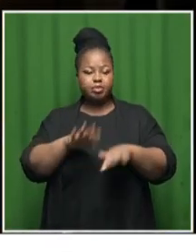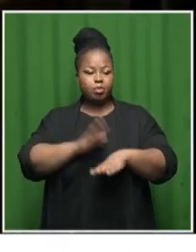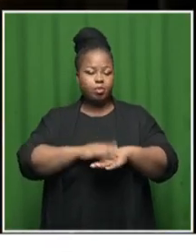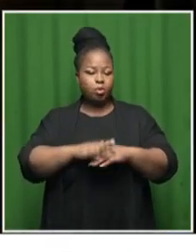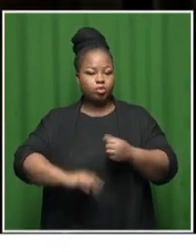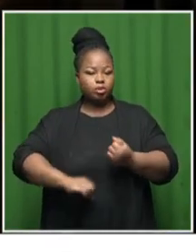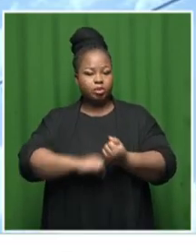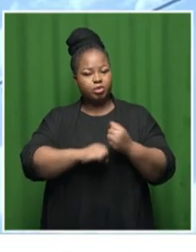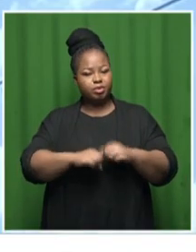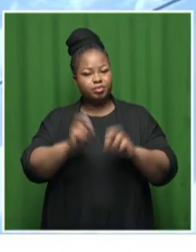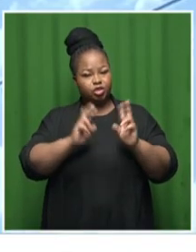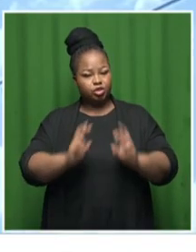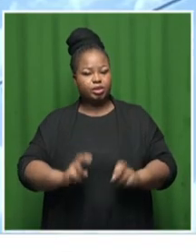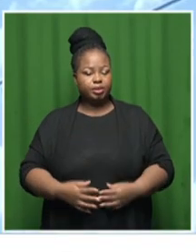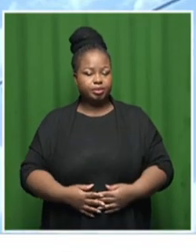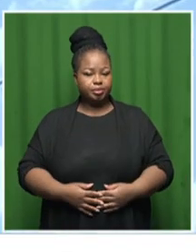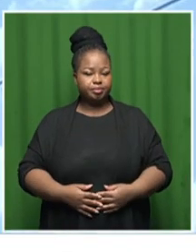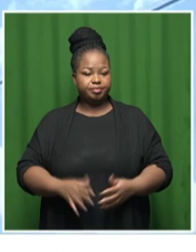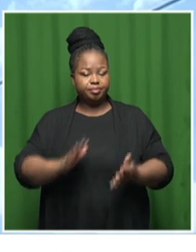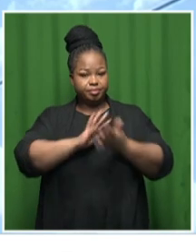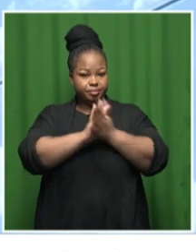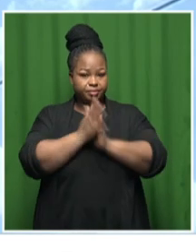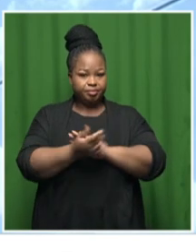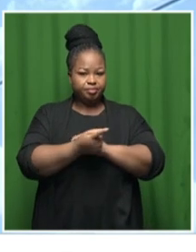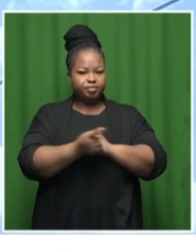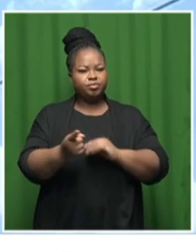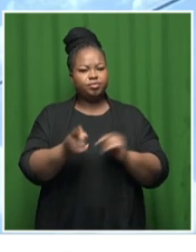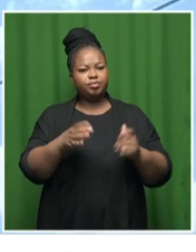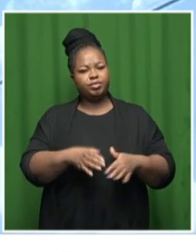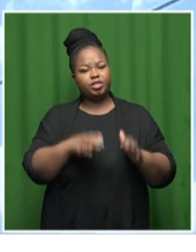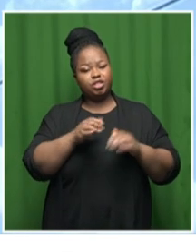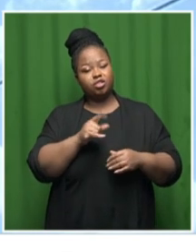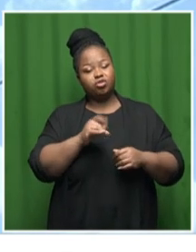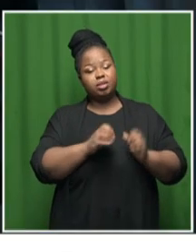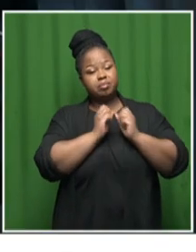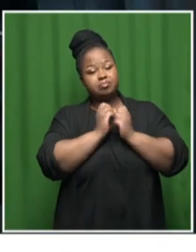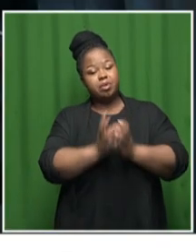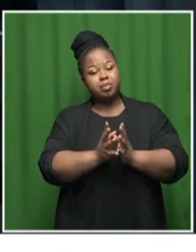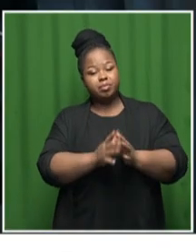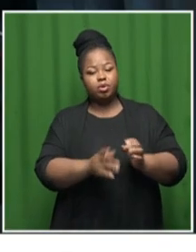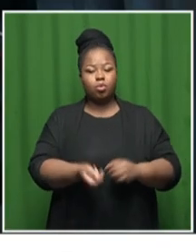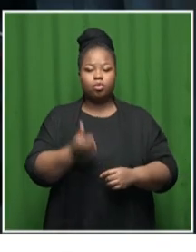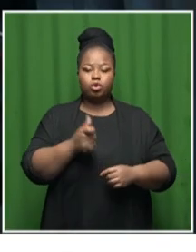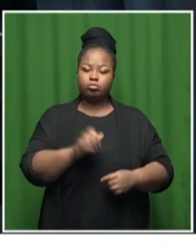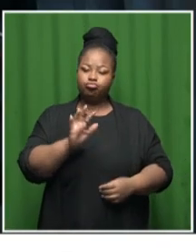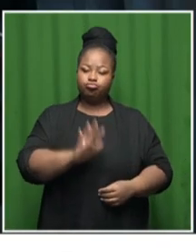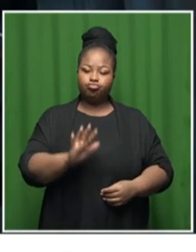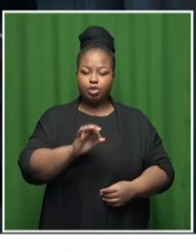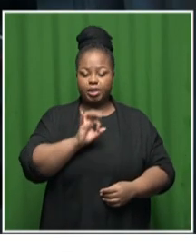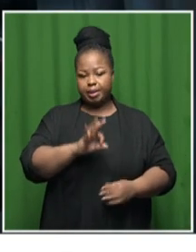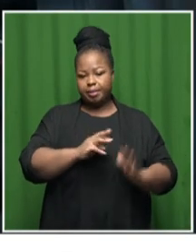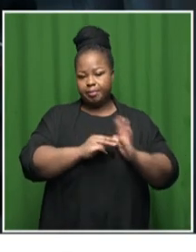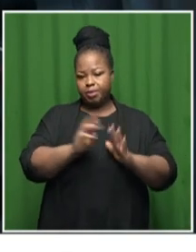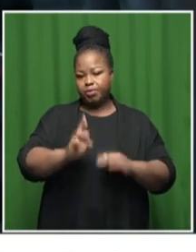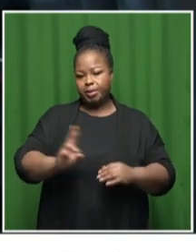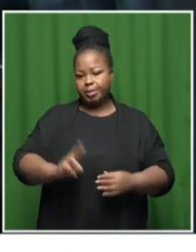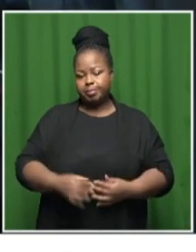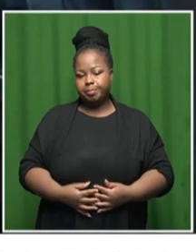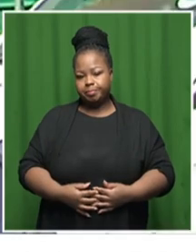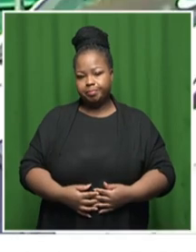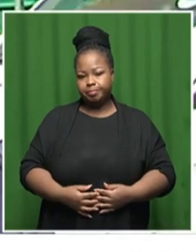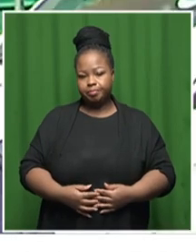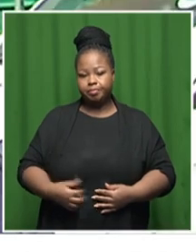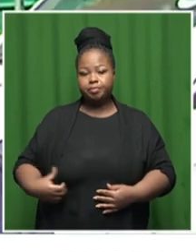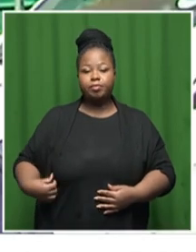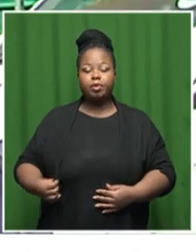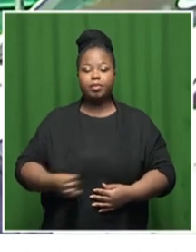end of the year. The damage to the industrial substation which exploded is estimated at around 3 million rands. The